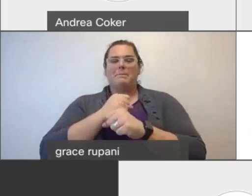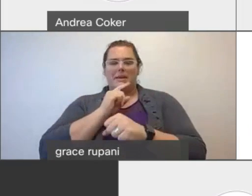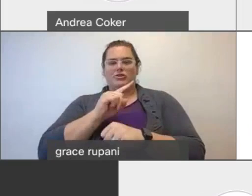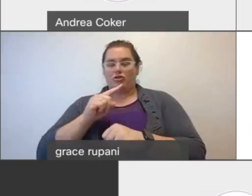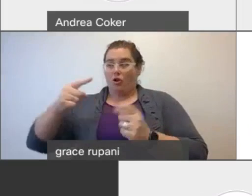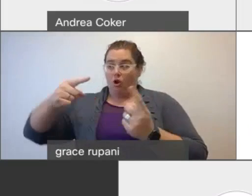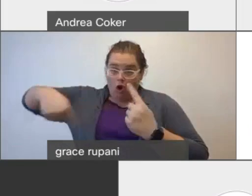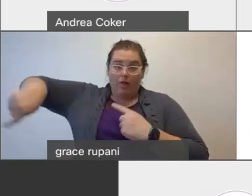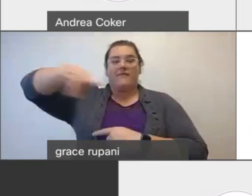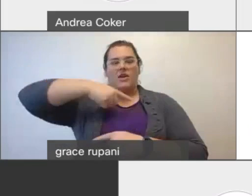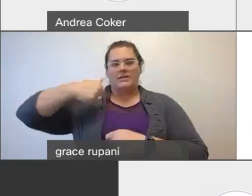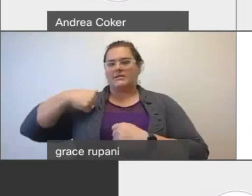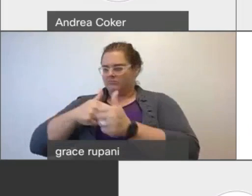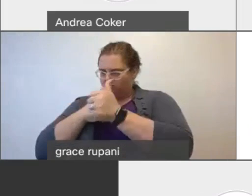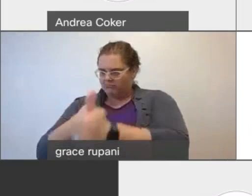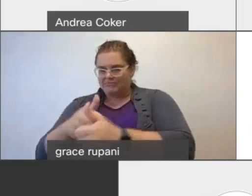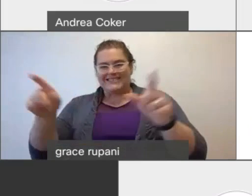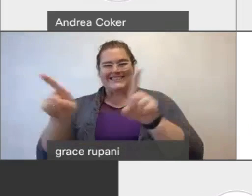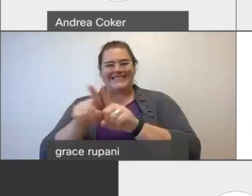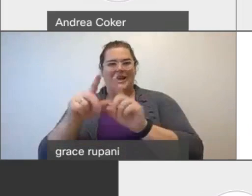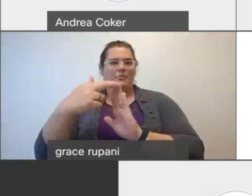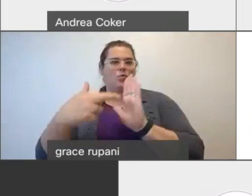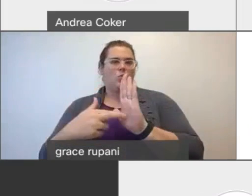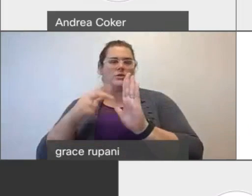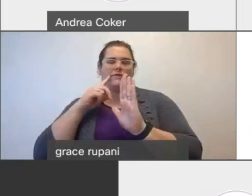implementing the same rules for those agencies.